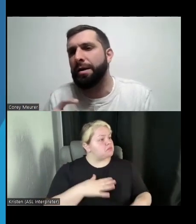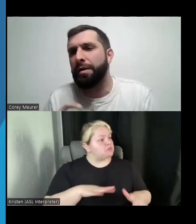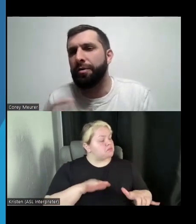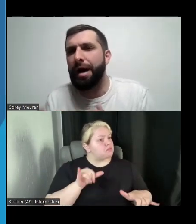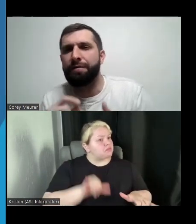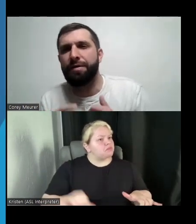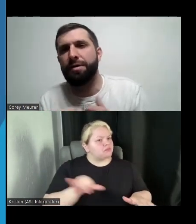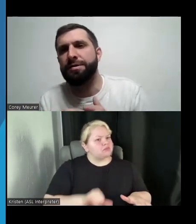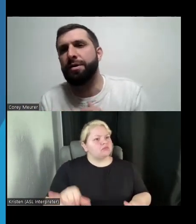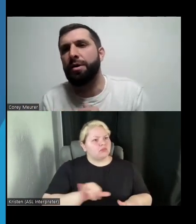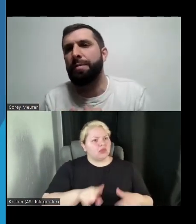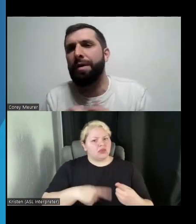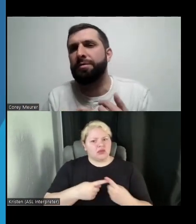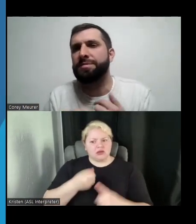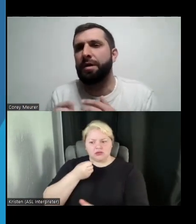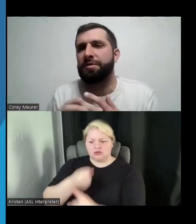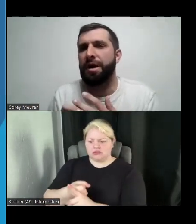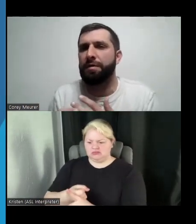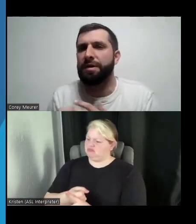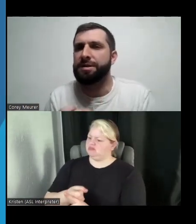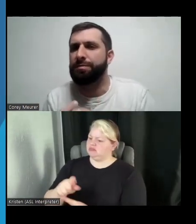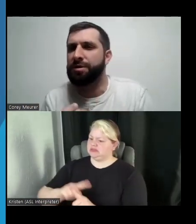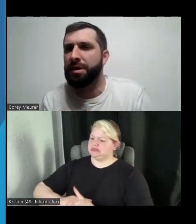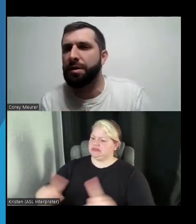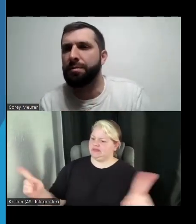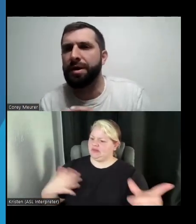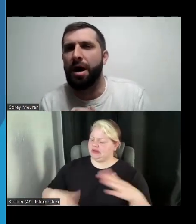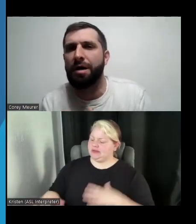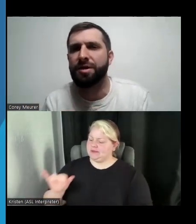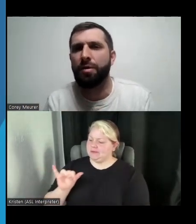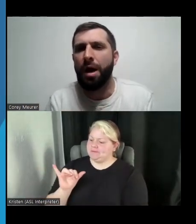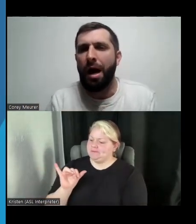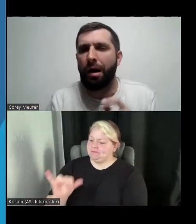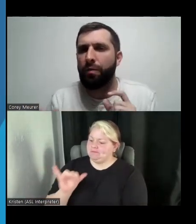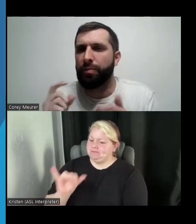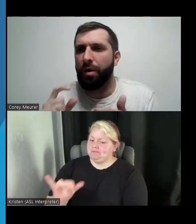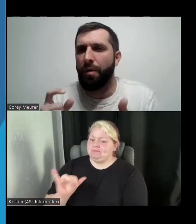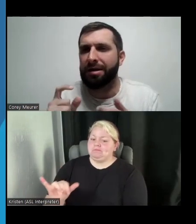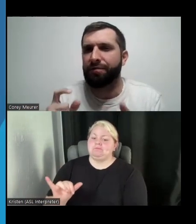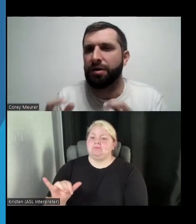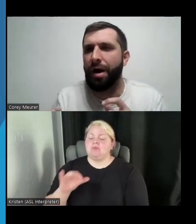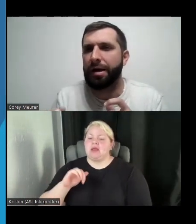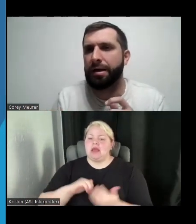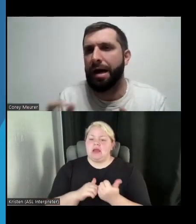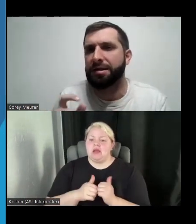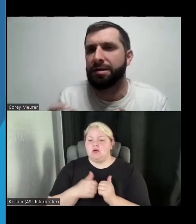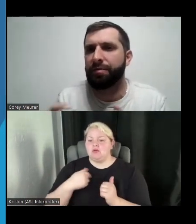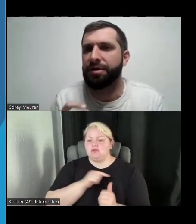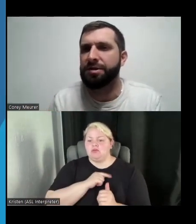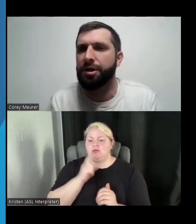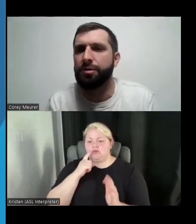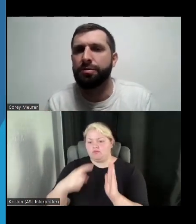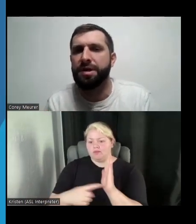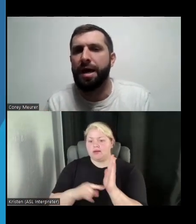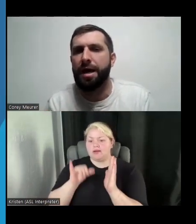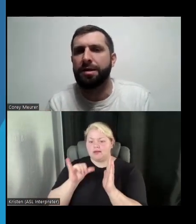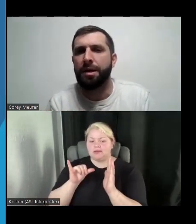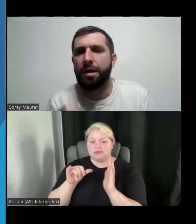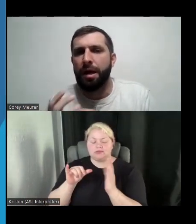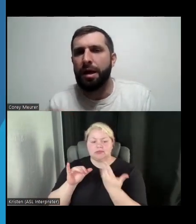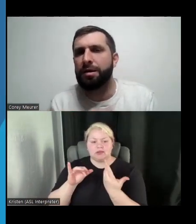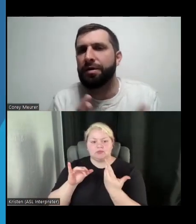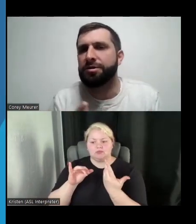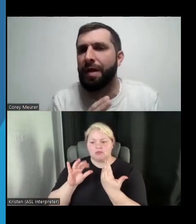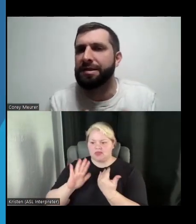indicator that they're not feeling so good about themselves today, or things seem to be a little bit off. So how can we proactively recognize some of these cues